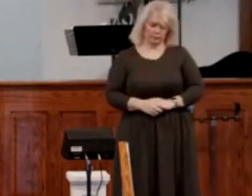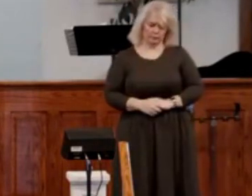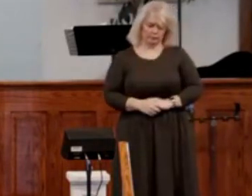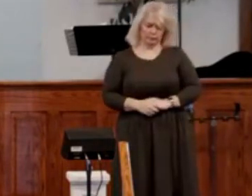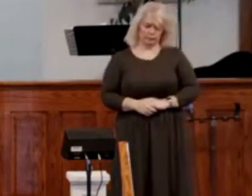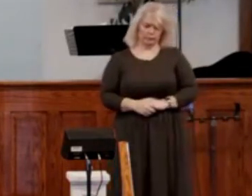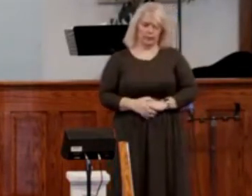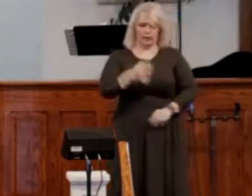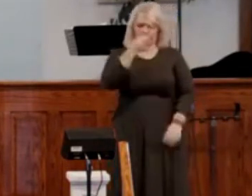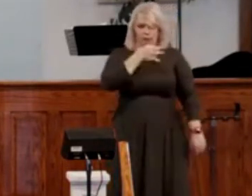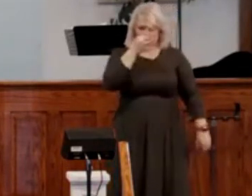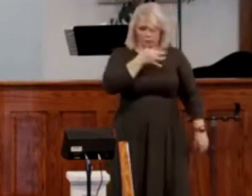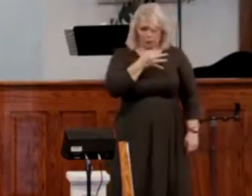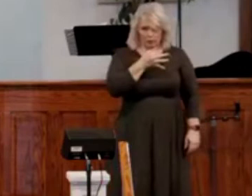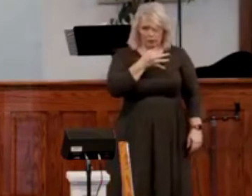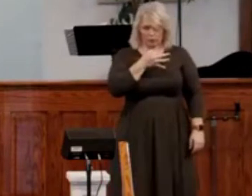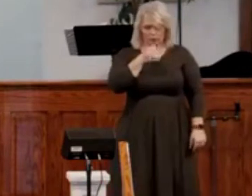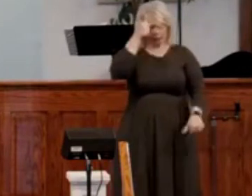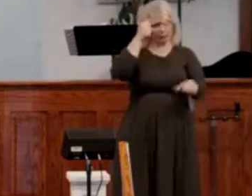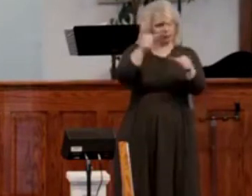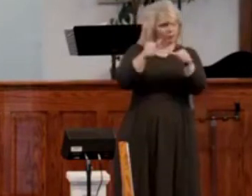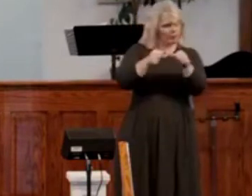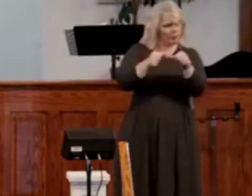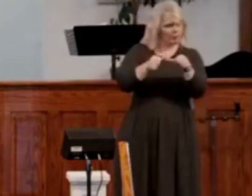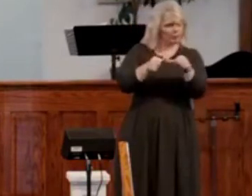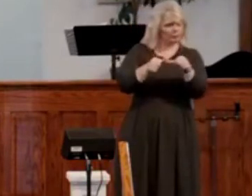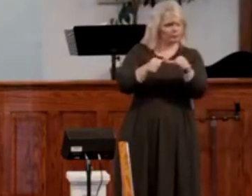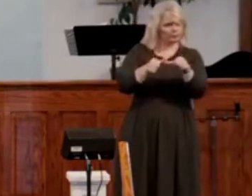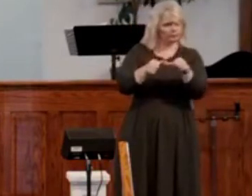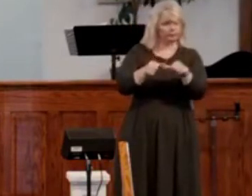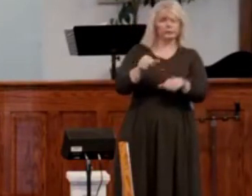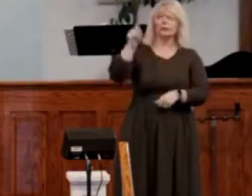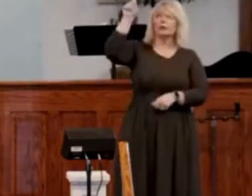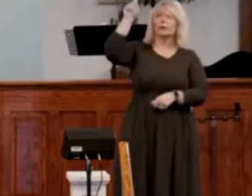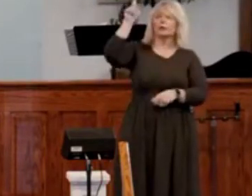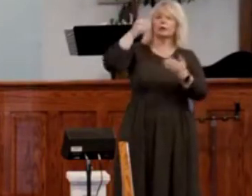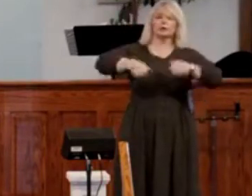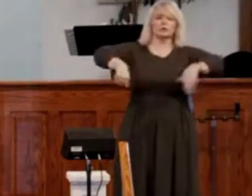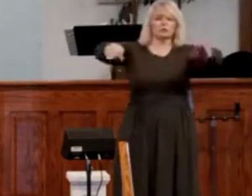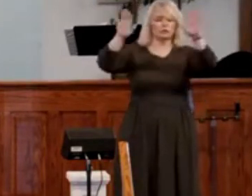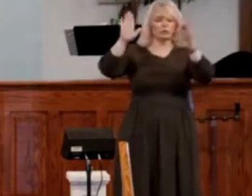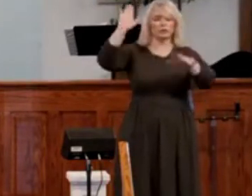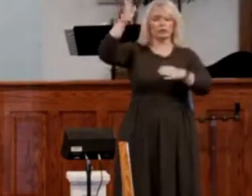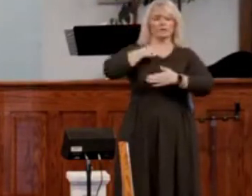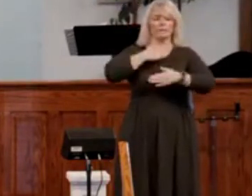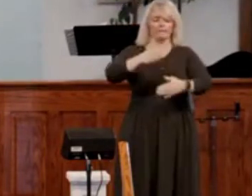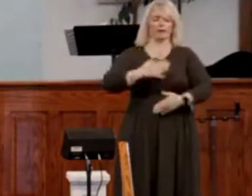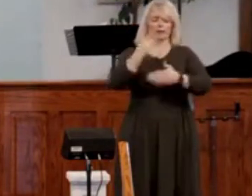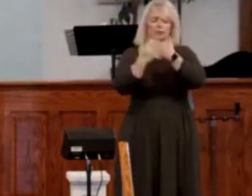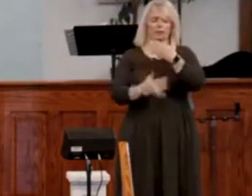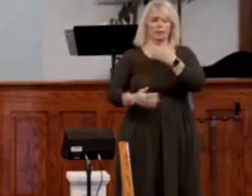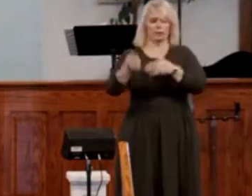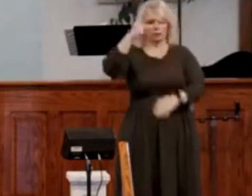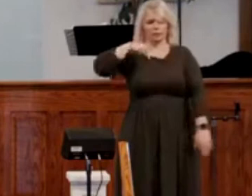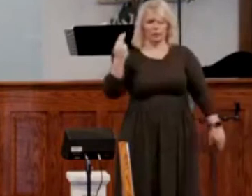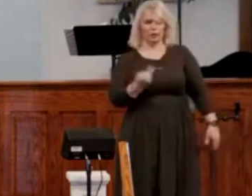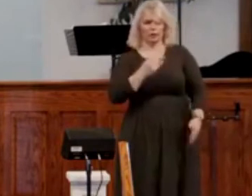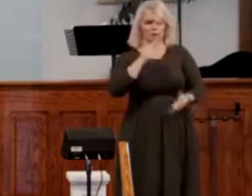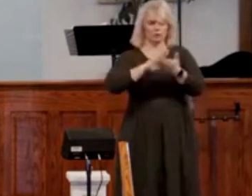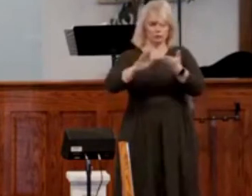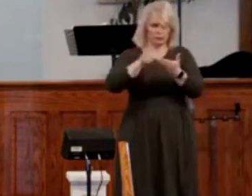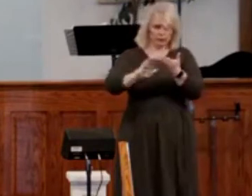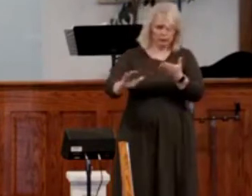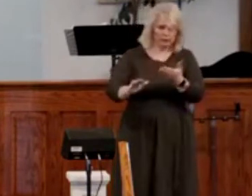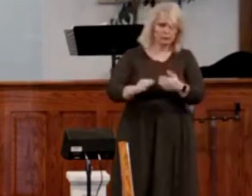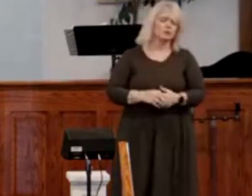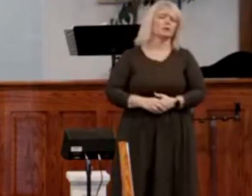In communion, we have a regular reminder that he gave his body and his blood so that we can be forgiven. When we